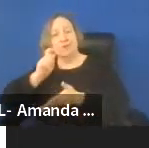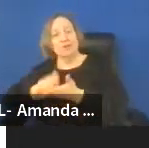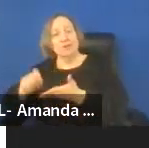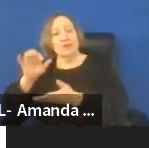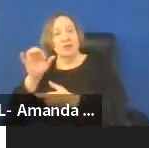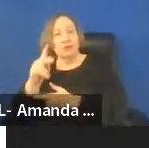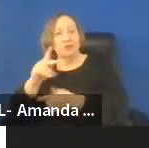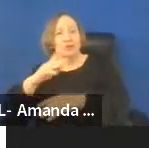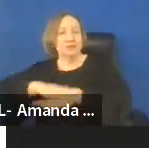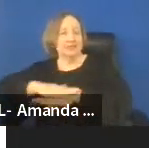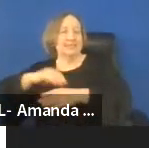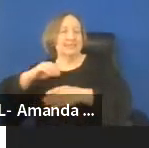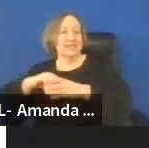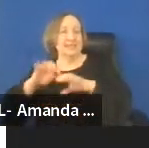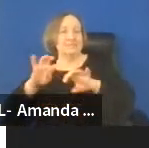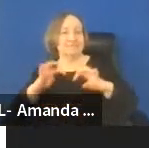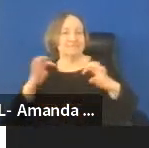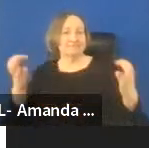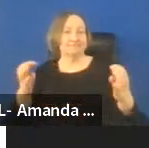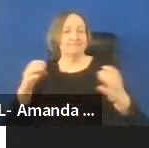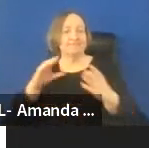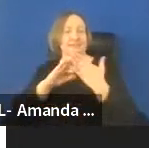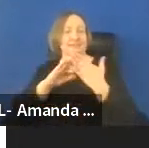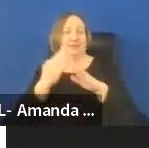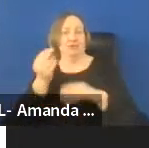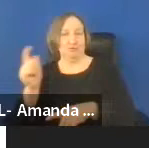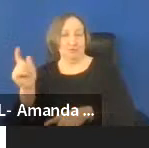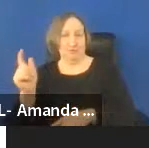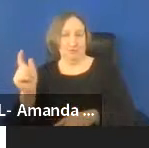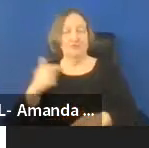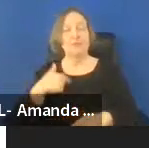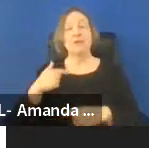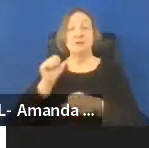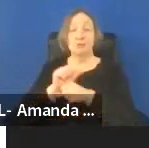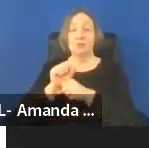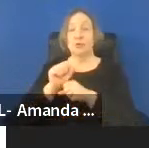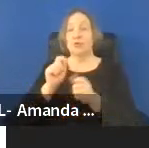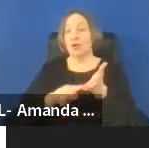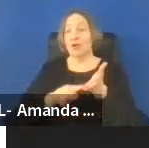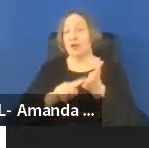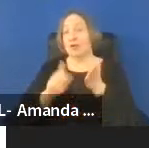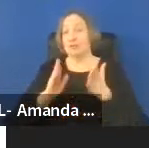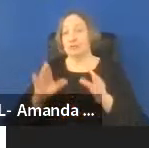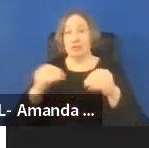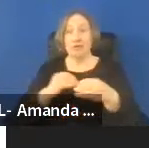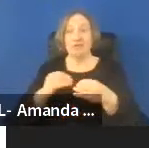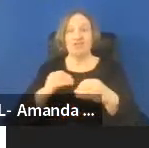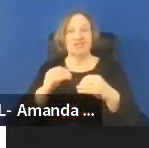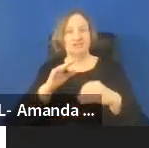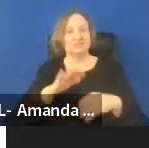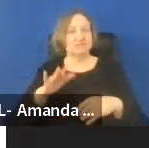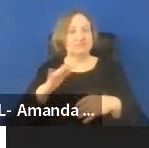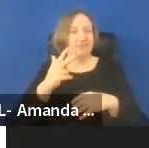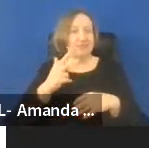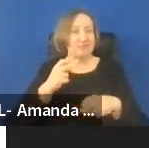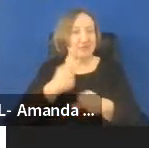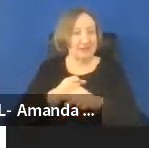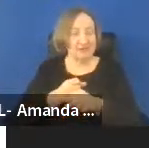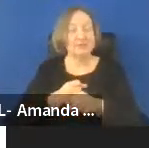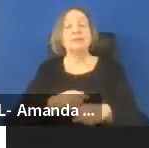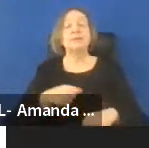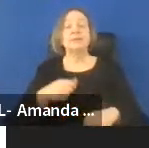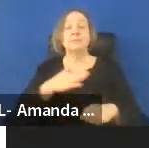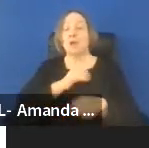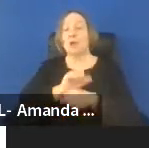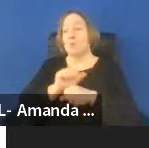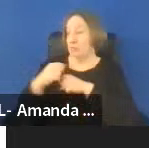council chambers in City Hall. I have been working in the auditor's office for a little over 3 years. Most of my work history has